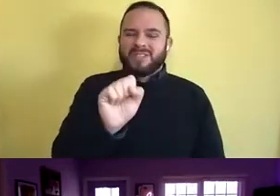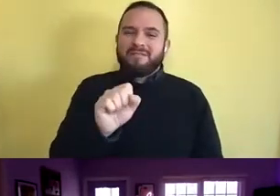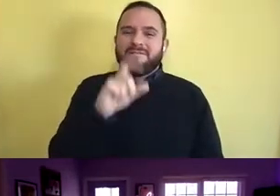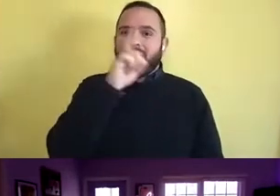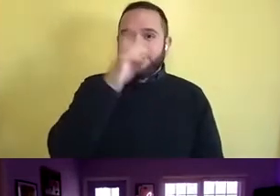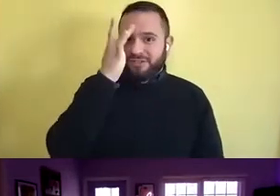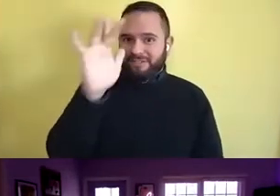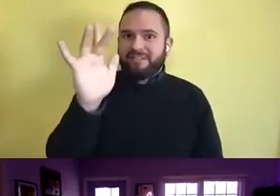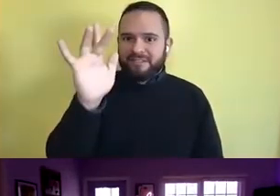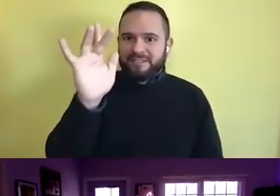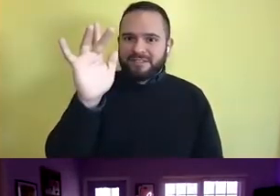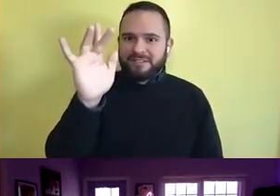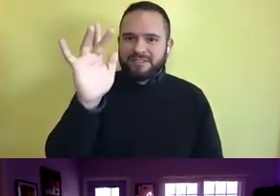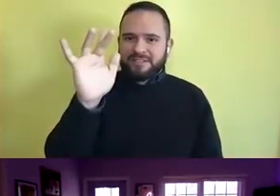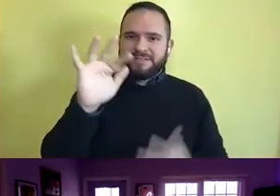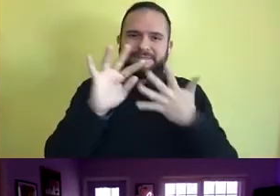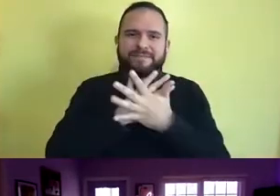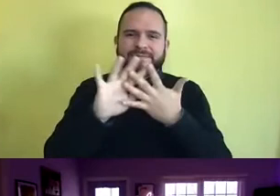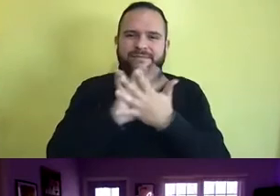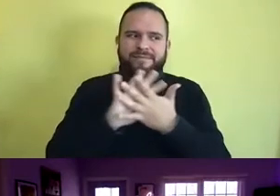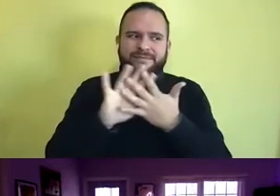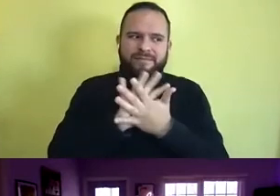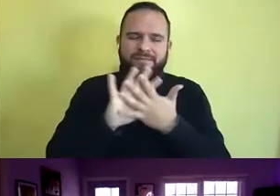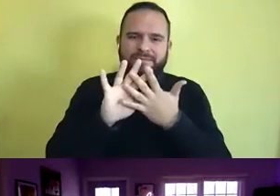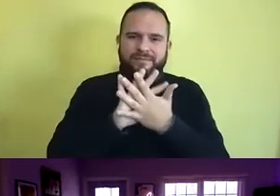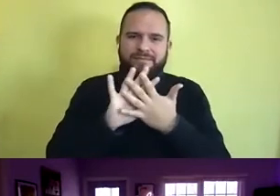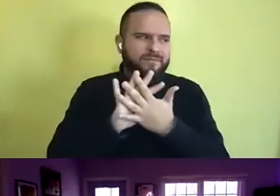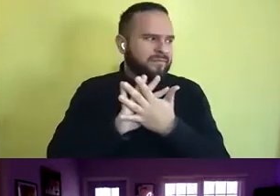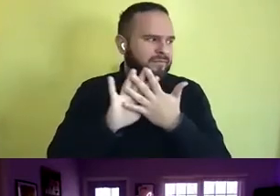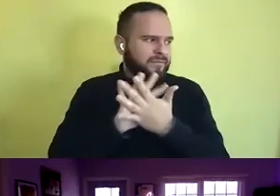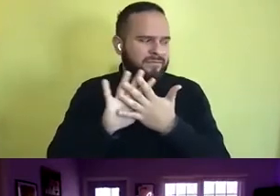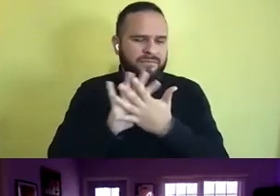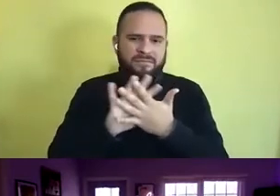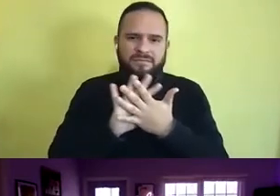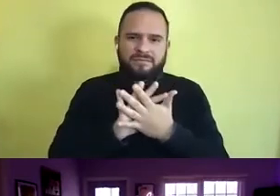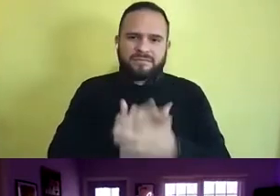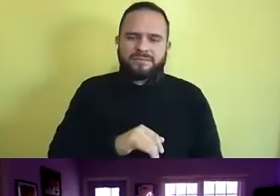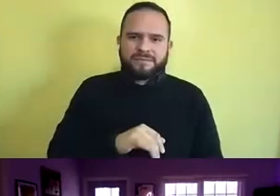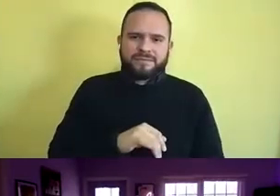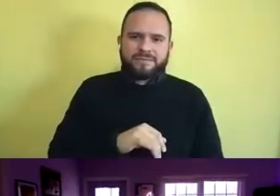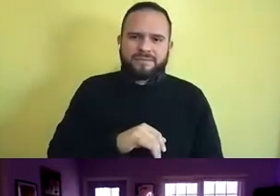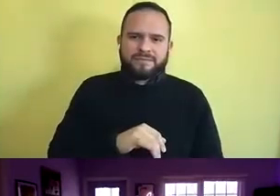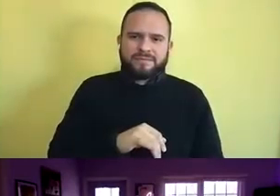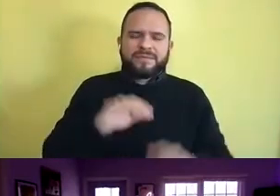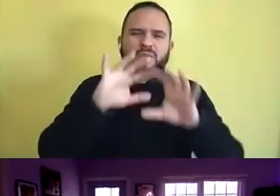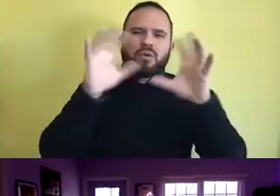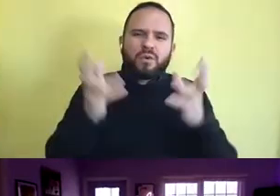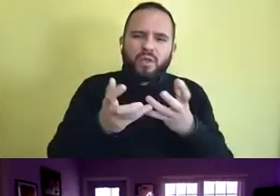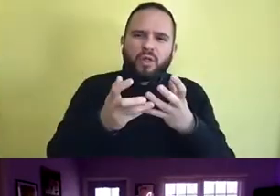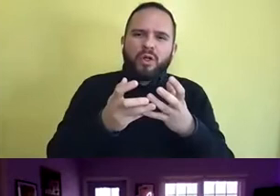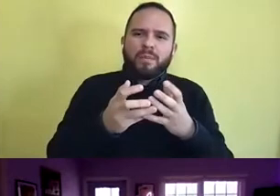for Accessibility program. Heather is responsible for nurturing the growing number of global partnerships with